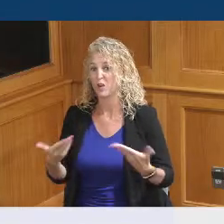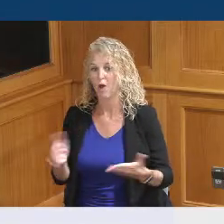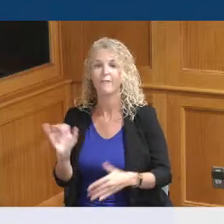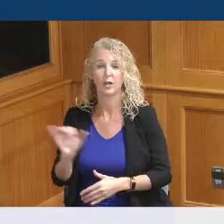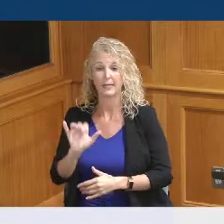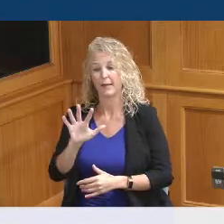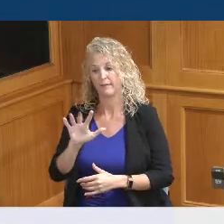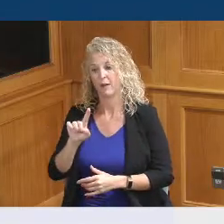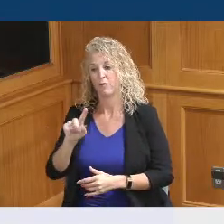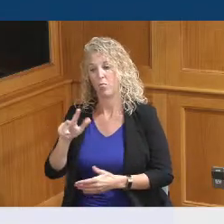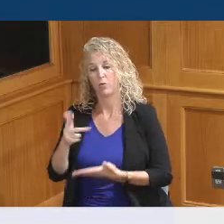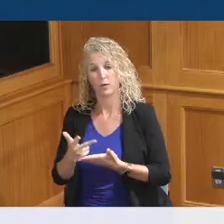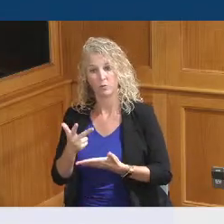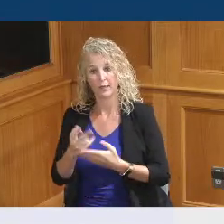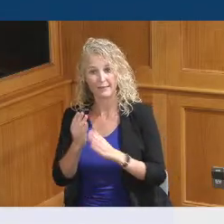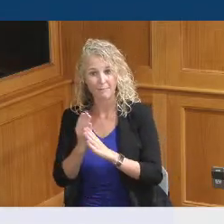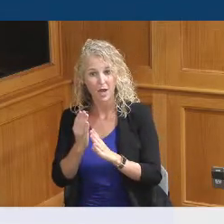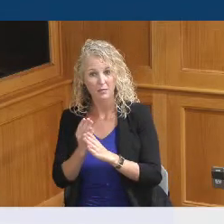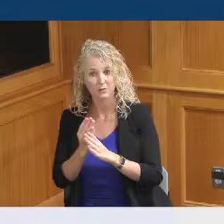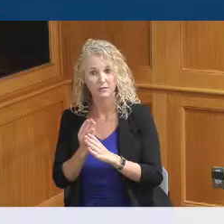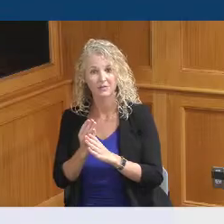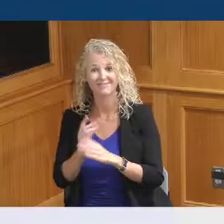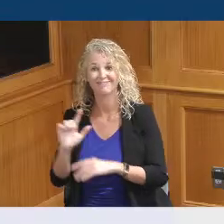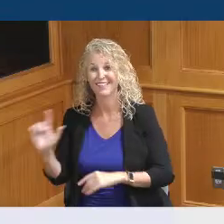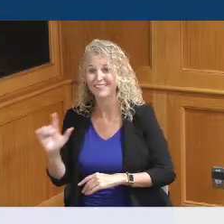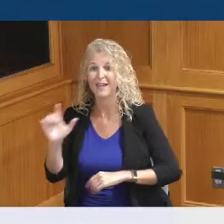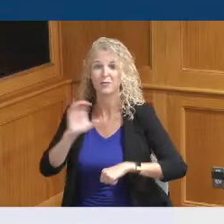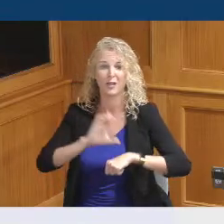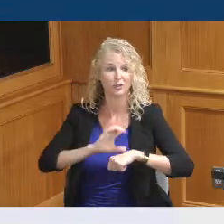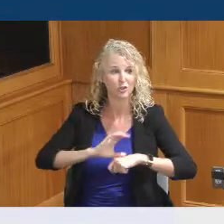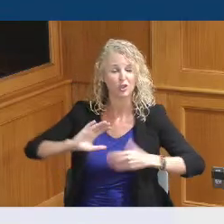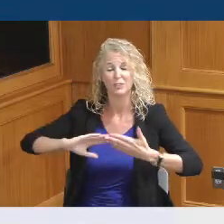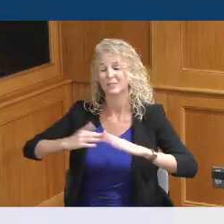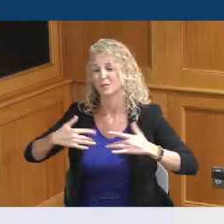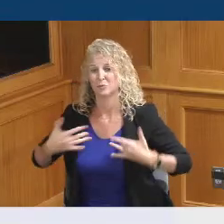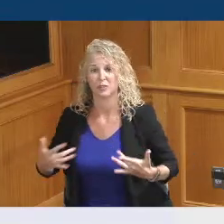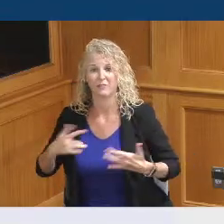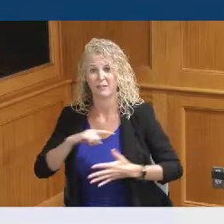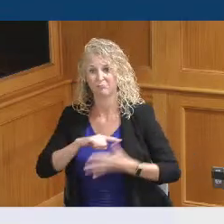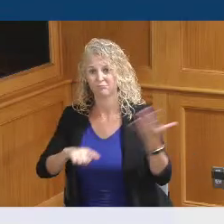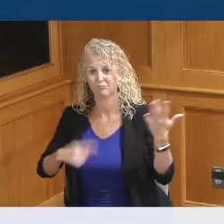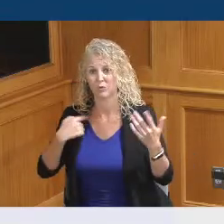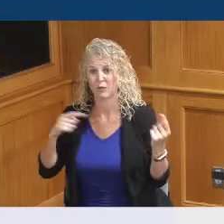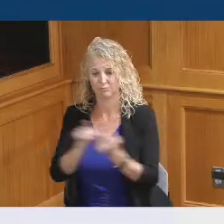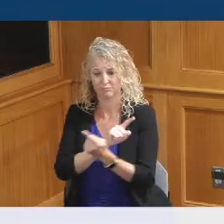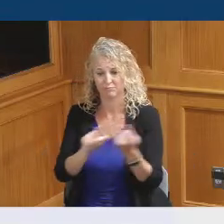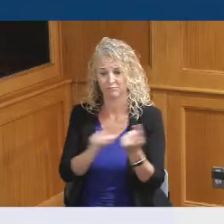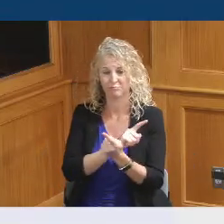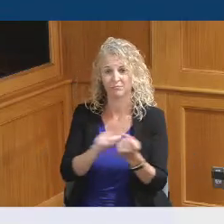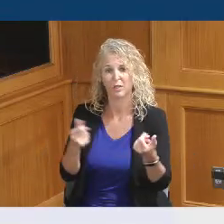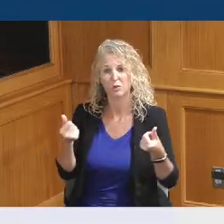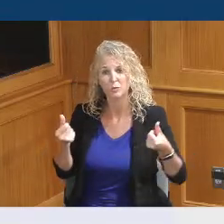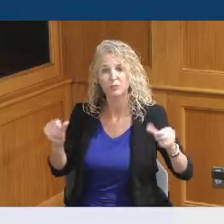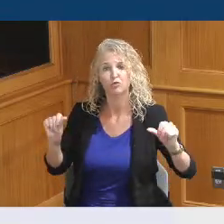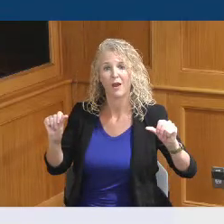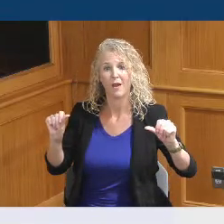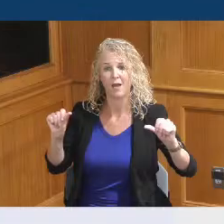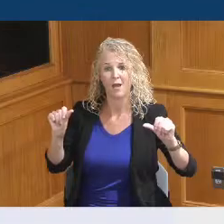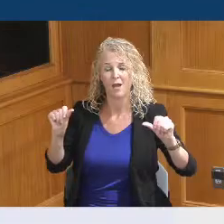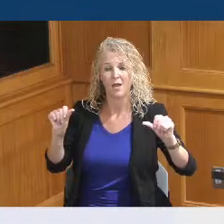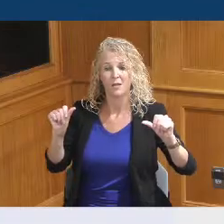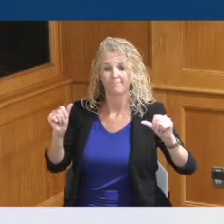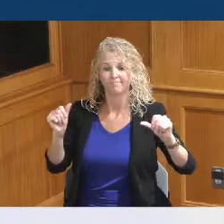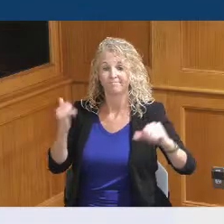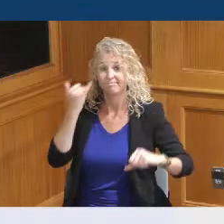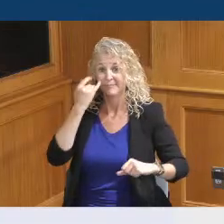relief bus, to meet people at libraries, churches, community events. We've really tried to work with anyone